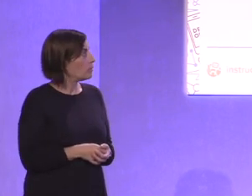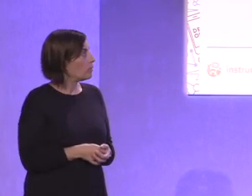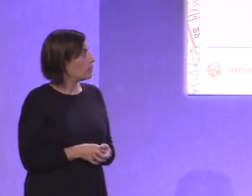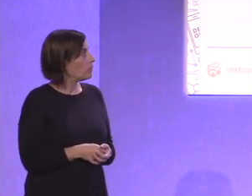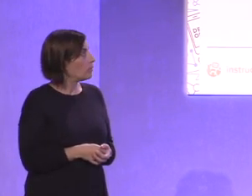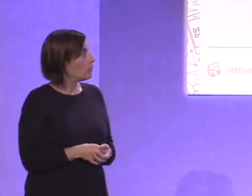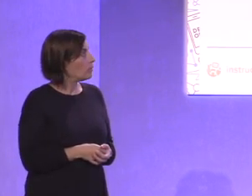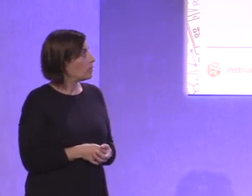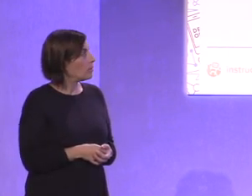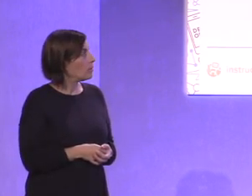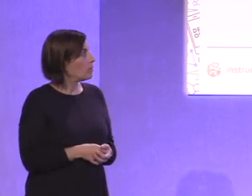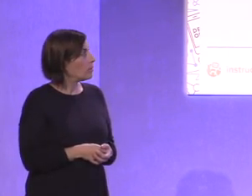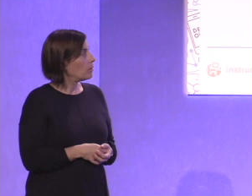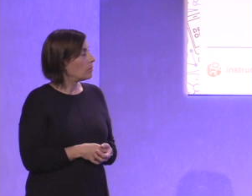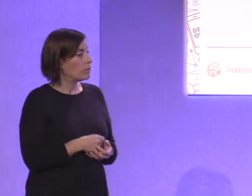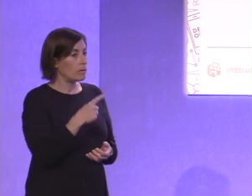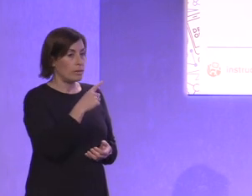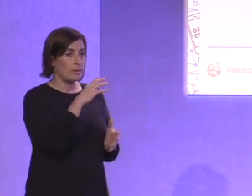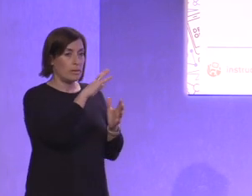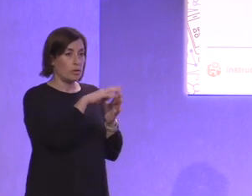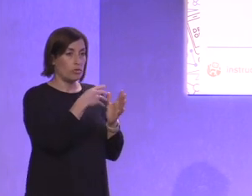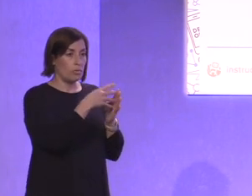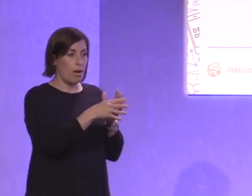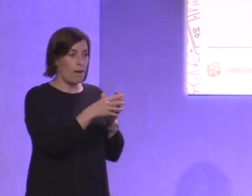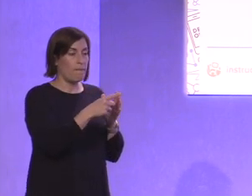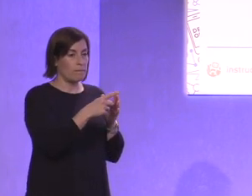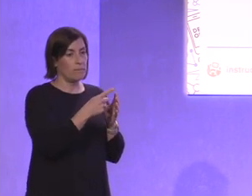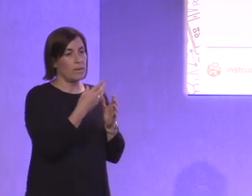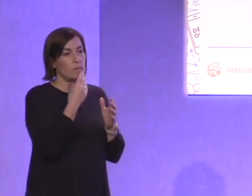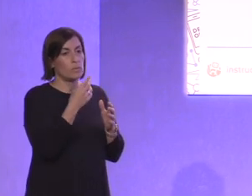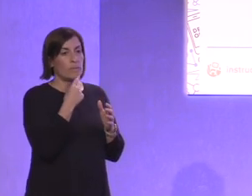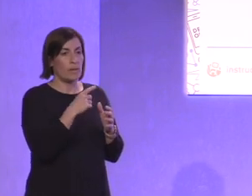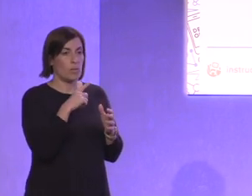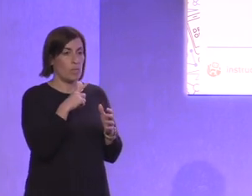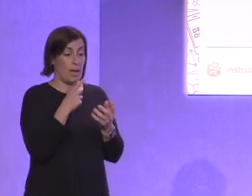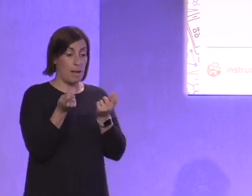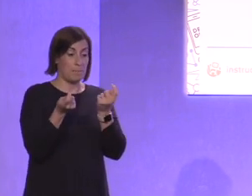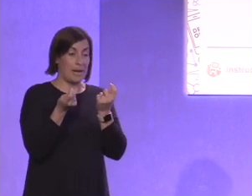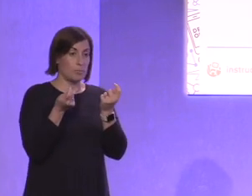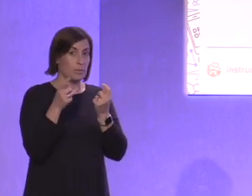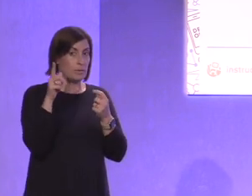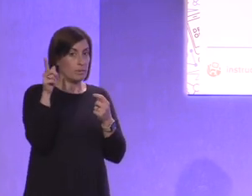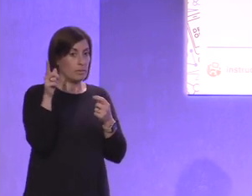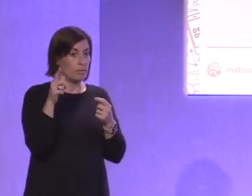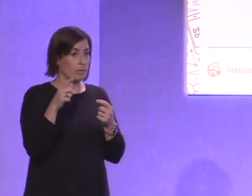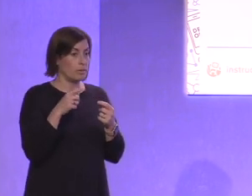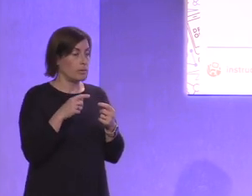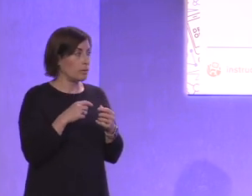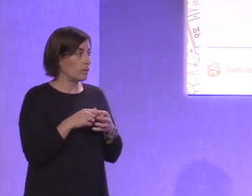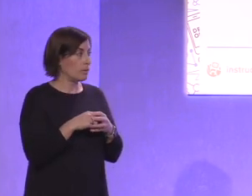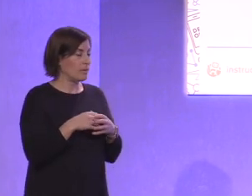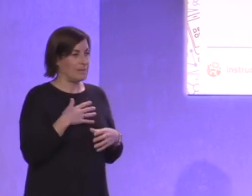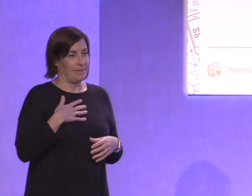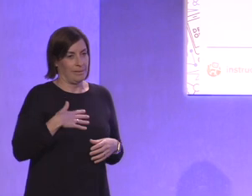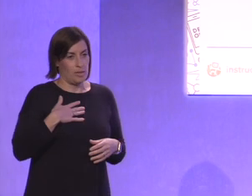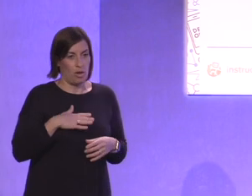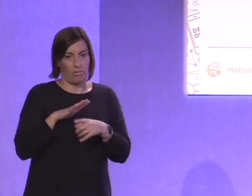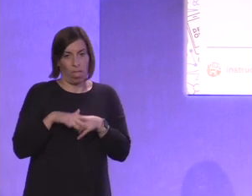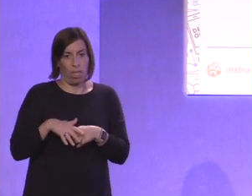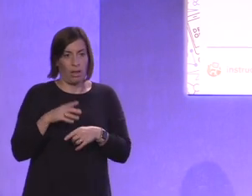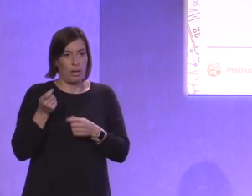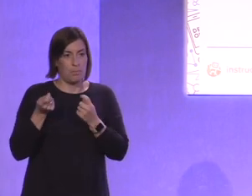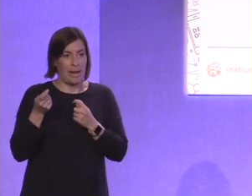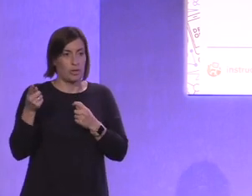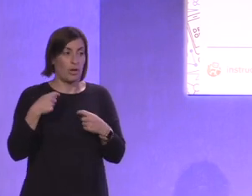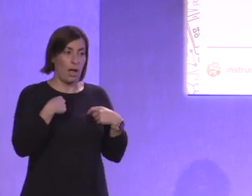this graph is kind of helpful because the knee-jerk reaction when you speak to someone in management, sorry to disparage managers, I kind